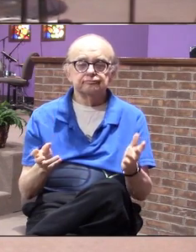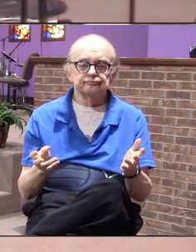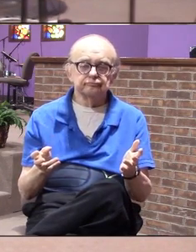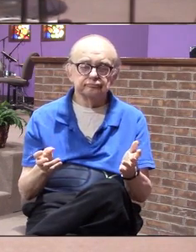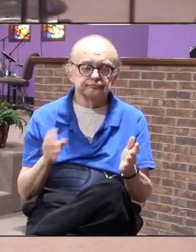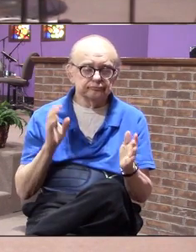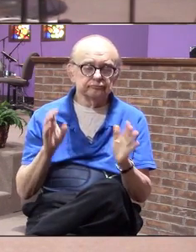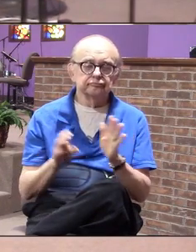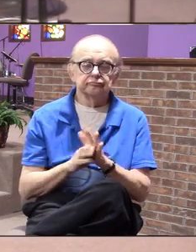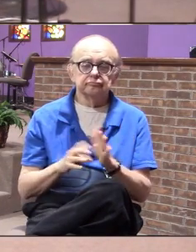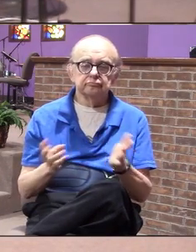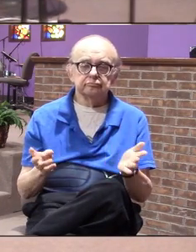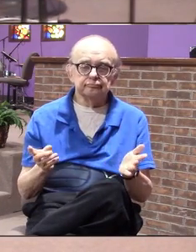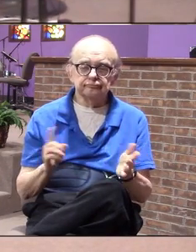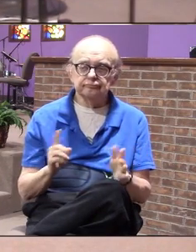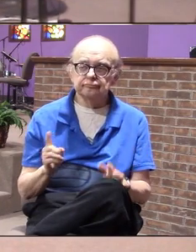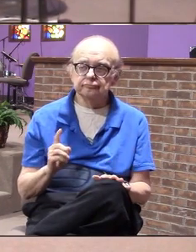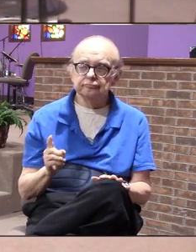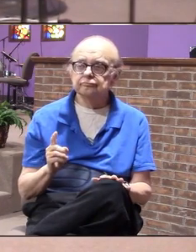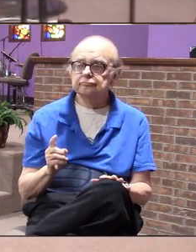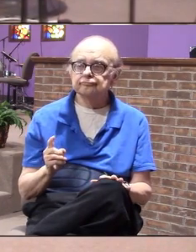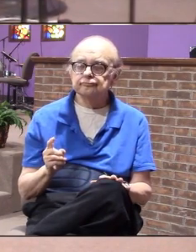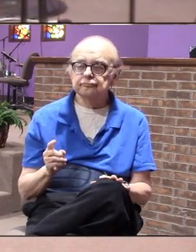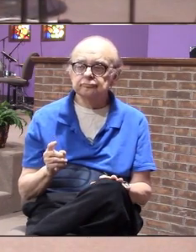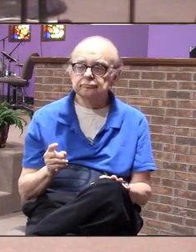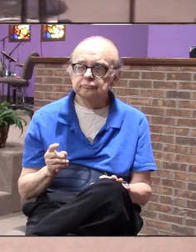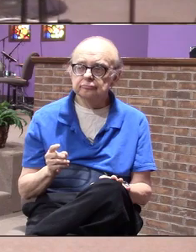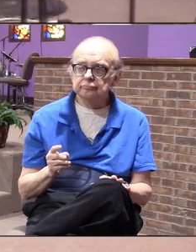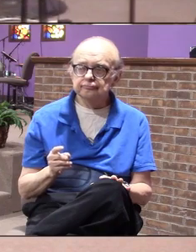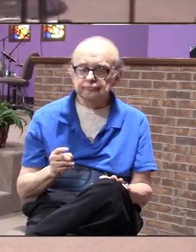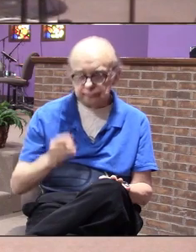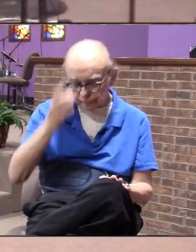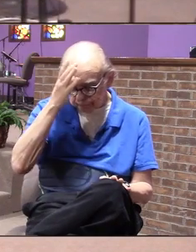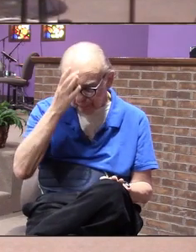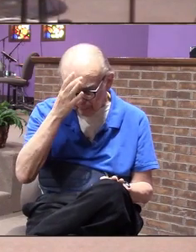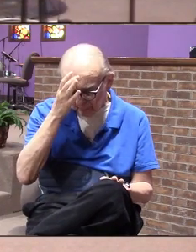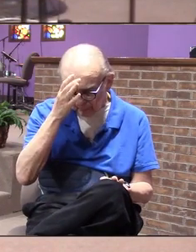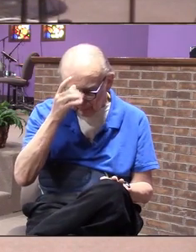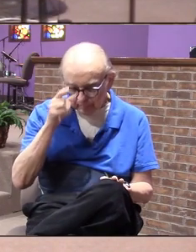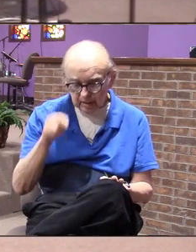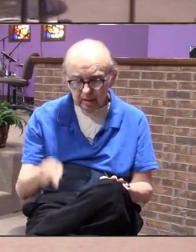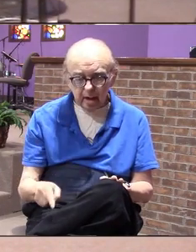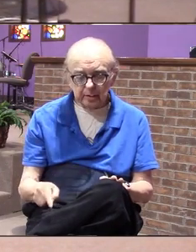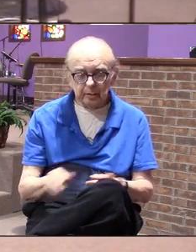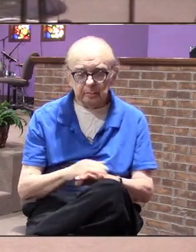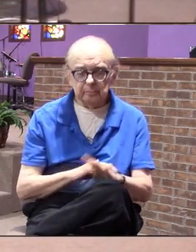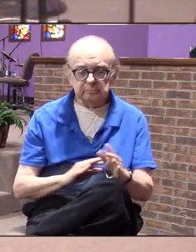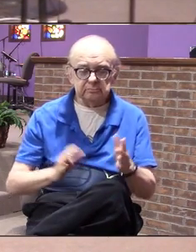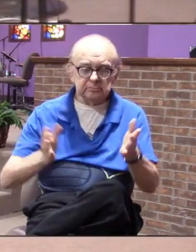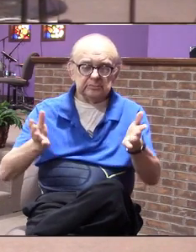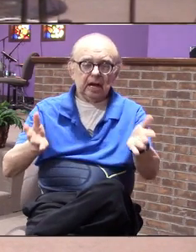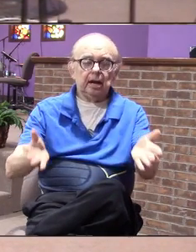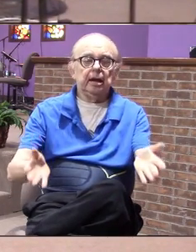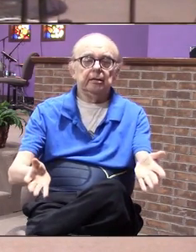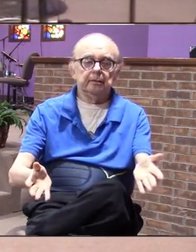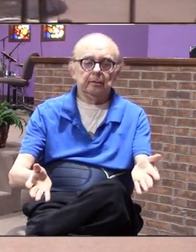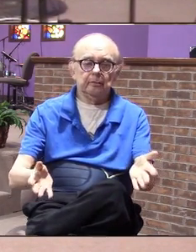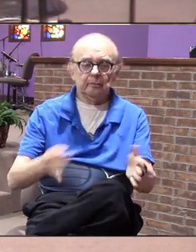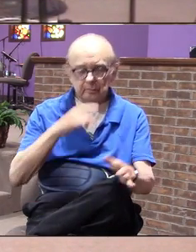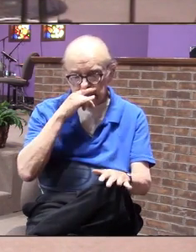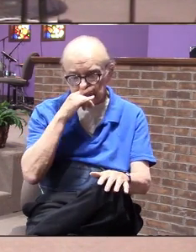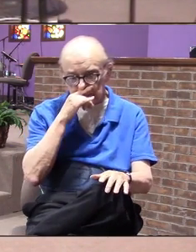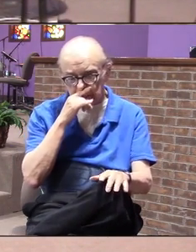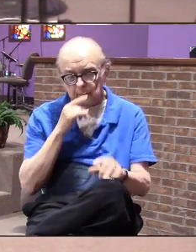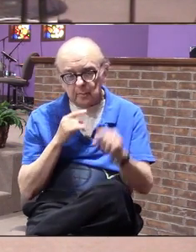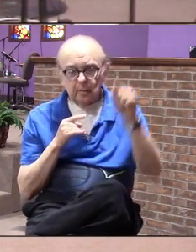old picture or something where the father's down here with his hands outstretched and the kid's